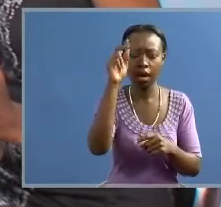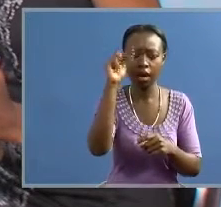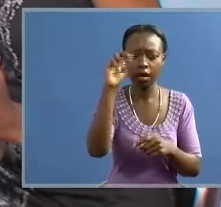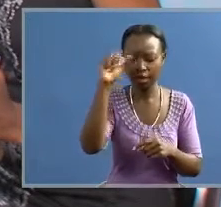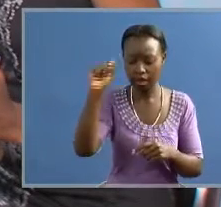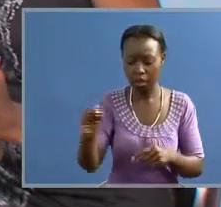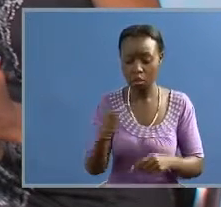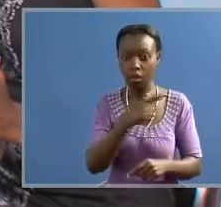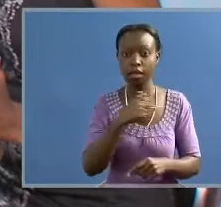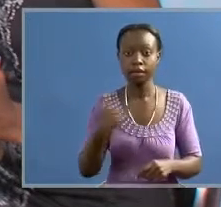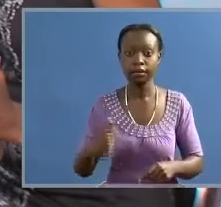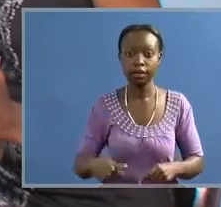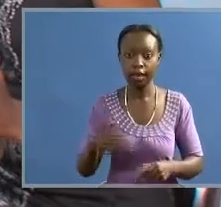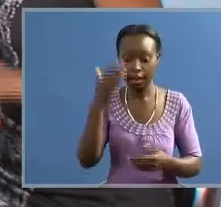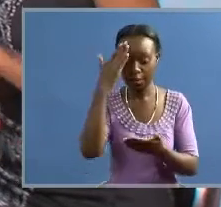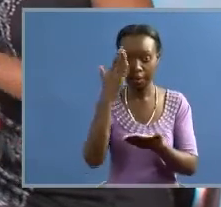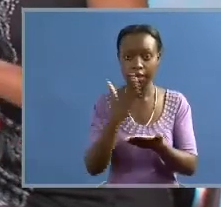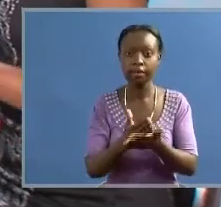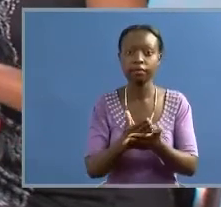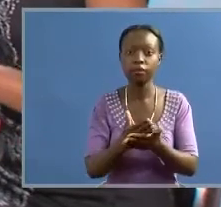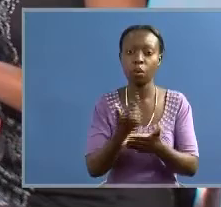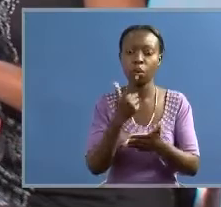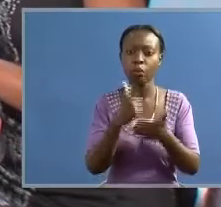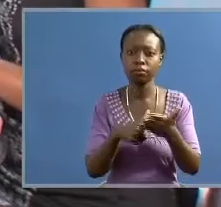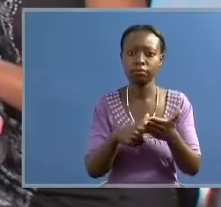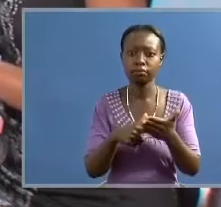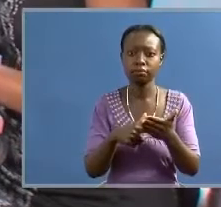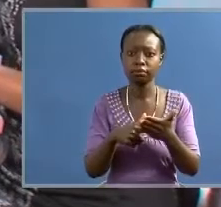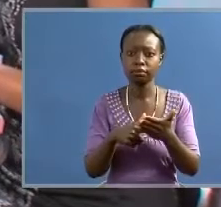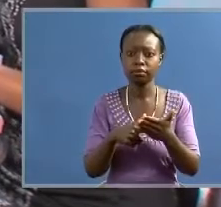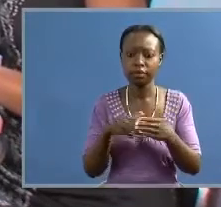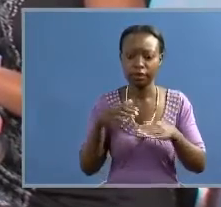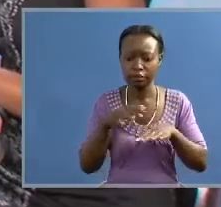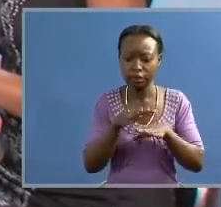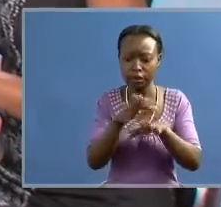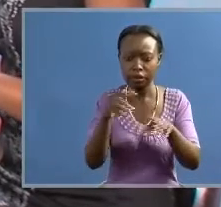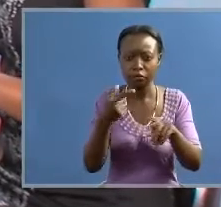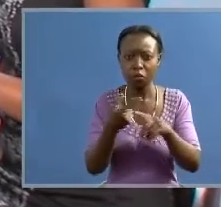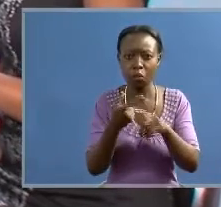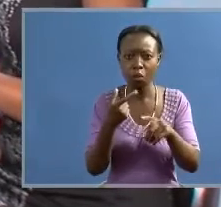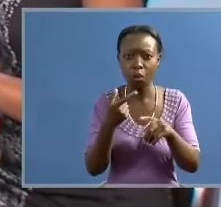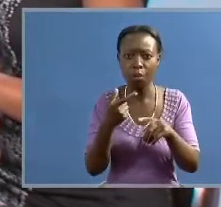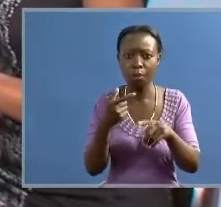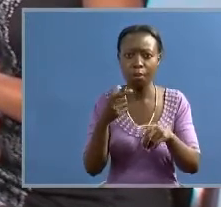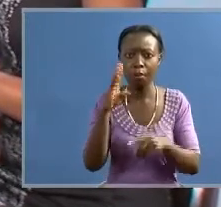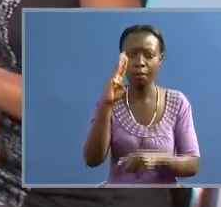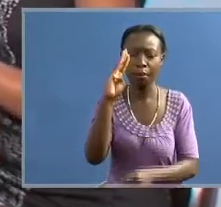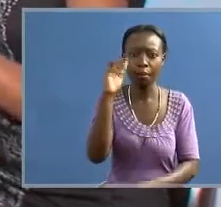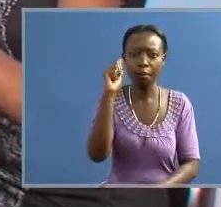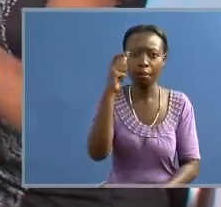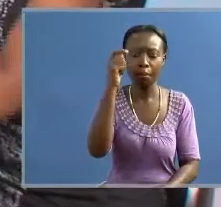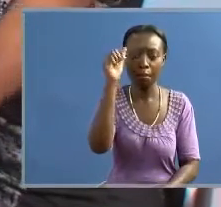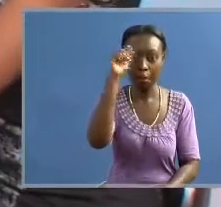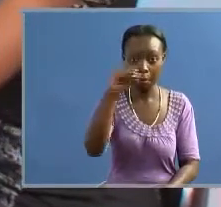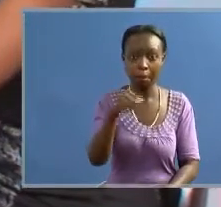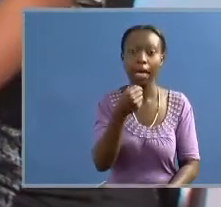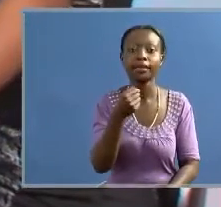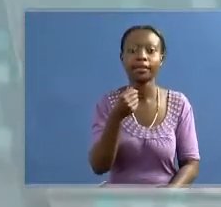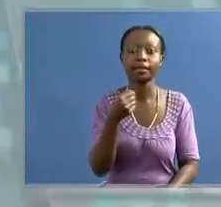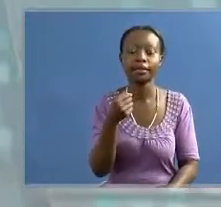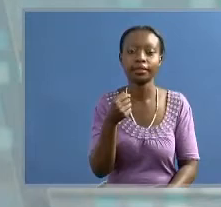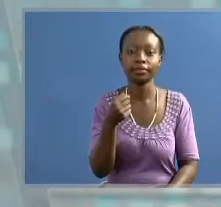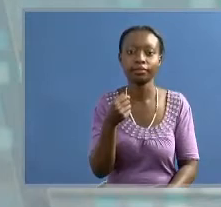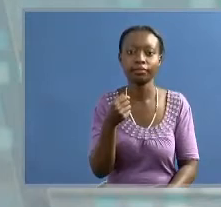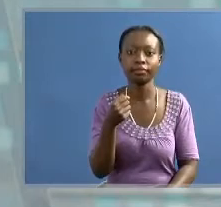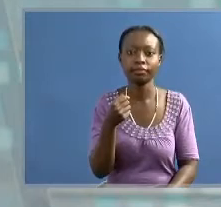China. And it is believed that it was transmitted from bats. Bats? Yes, B-A-T, bats. There's